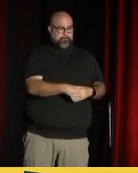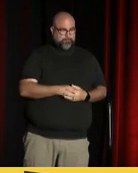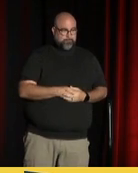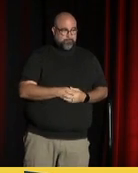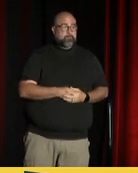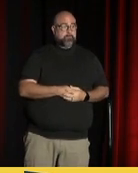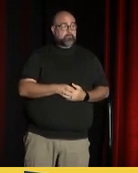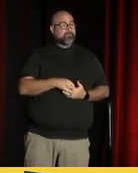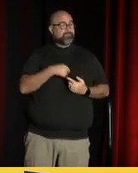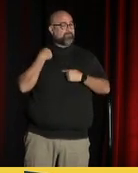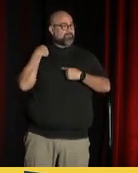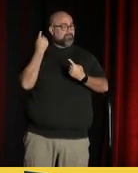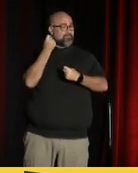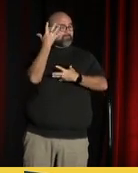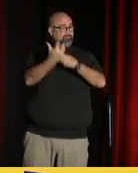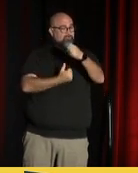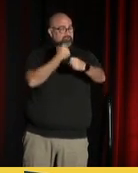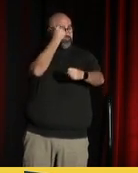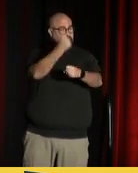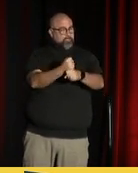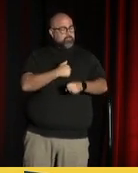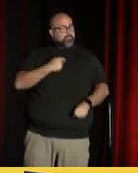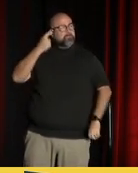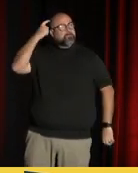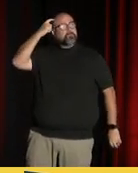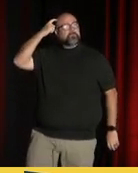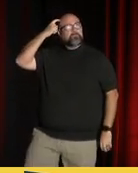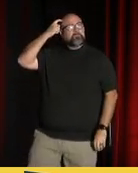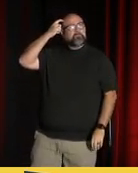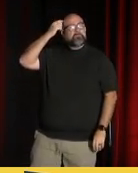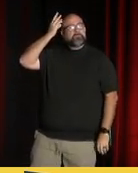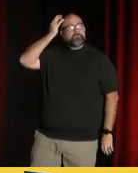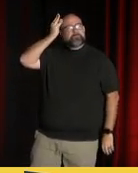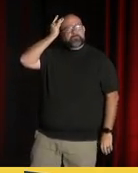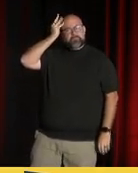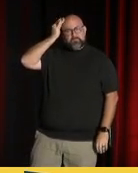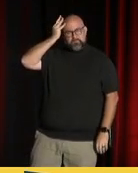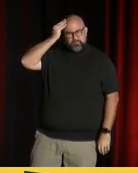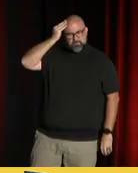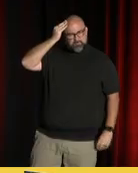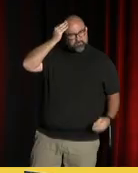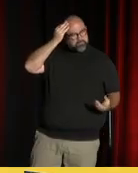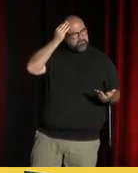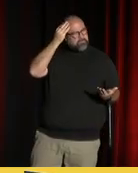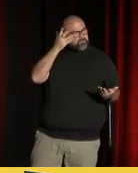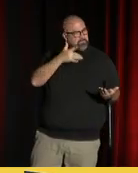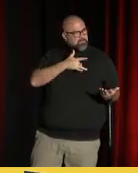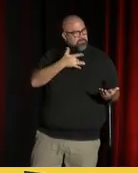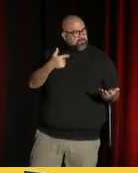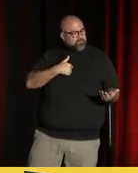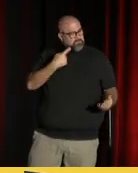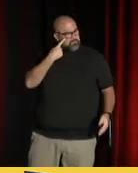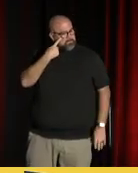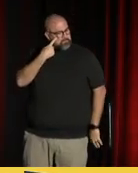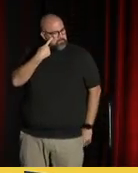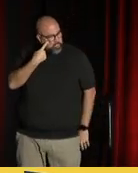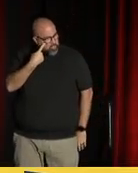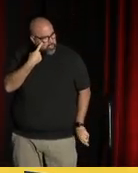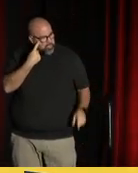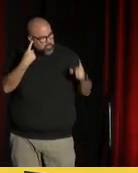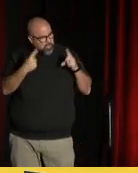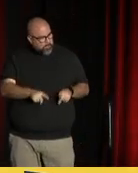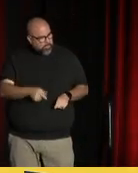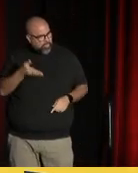decades since then, it planted a question in my mind. What exactly did I witness in that